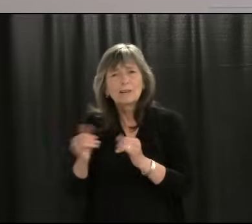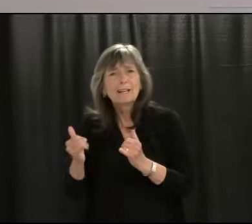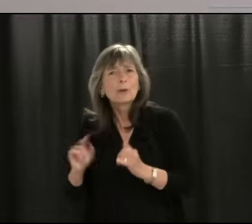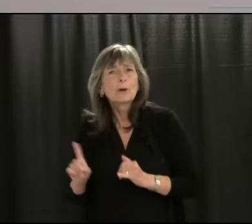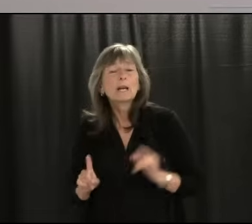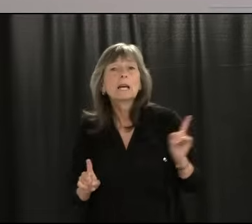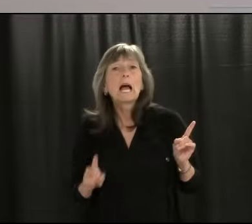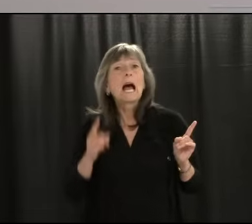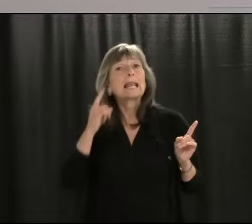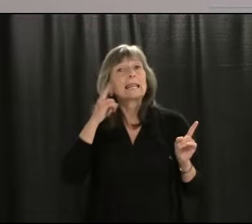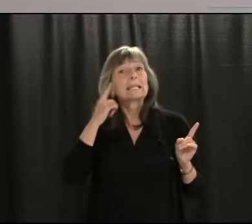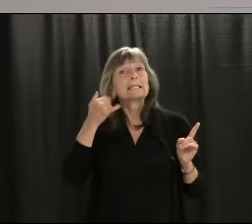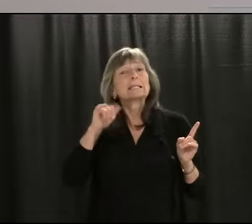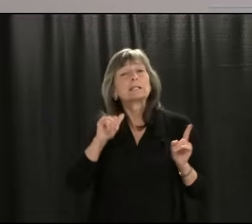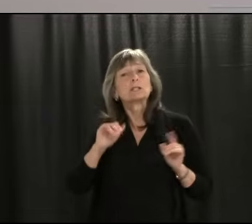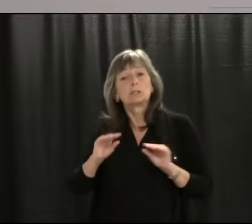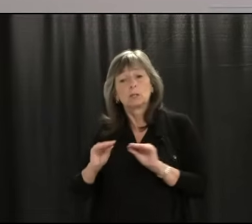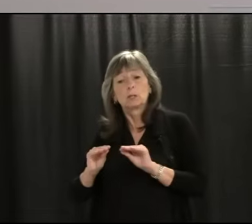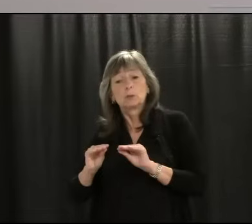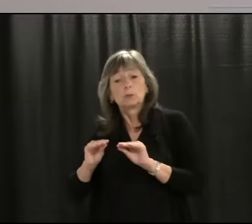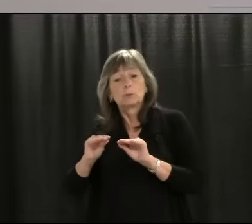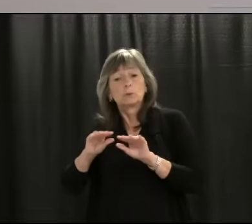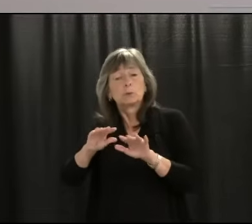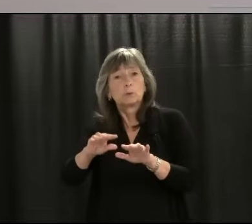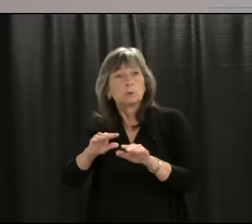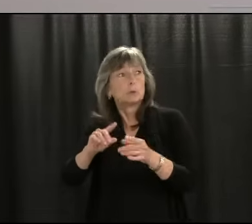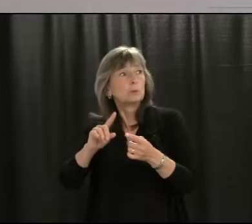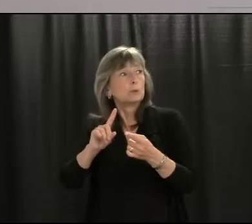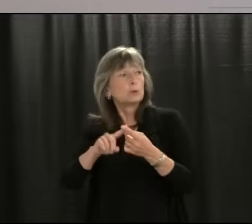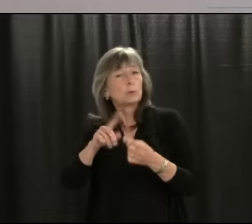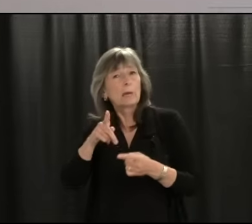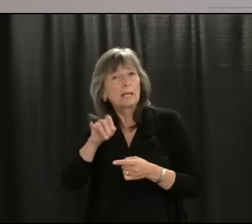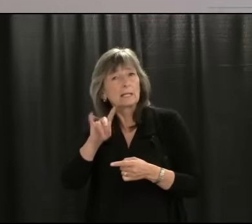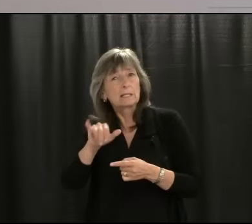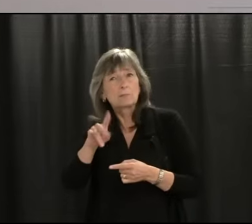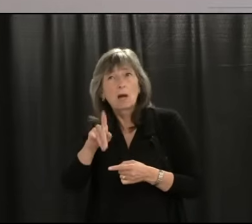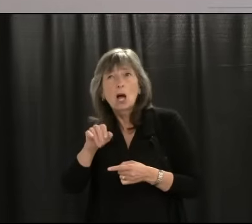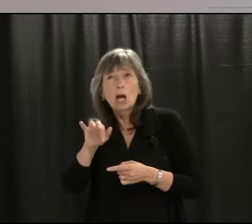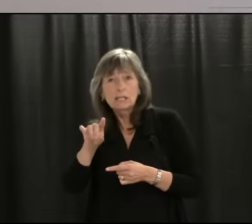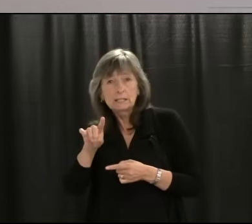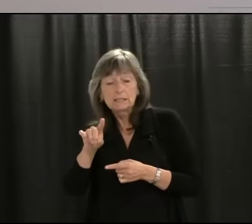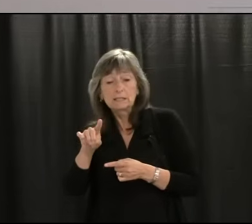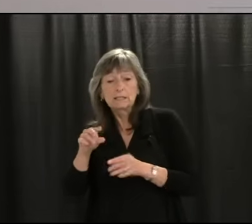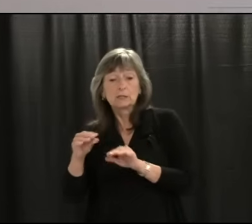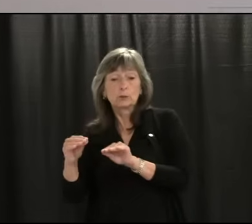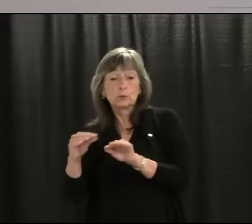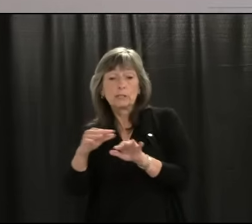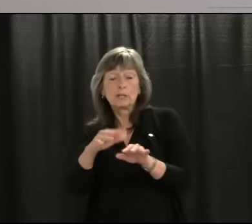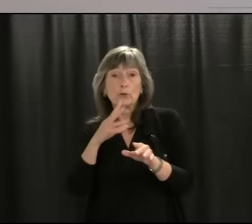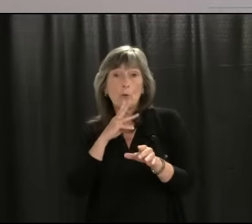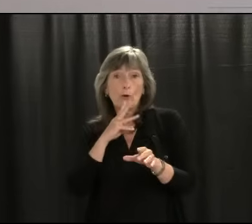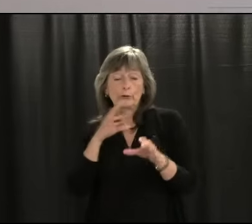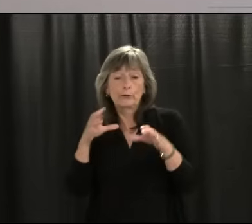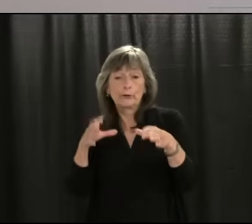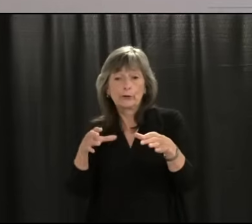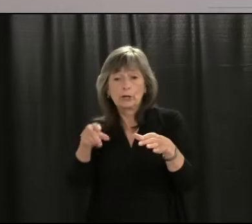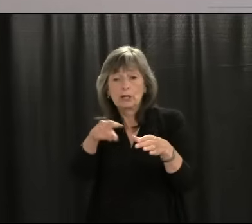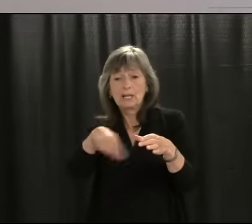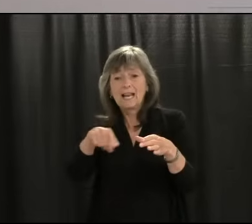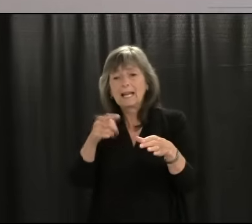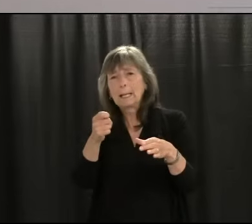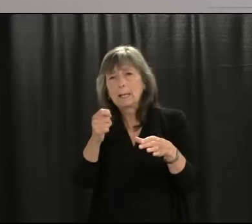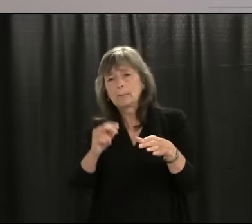was still going in towards the Paddy's Pond fire. Jamie can correct me if I'm wrong on this, into the Paddy's Pond. And I think there's a quarry a